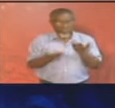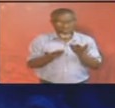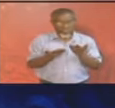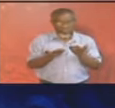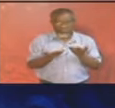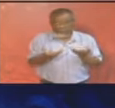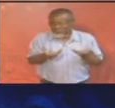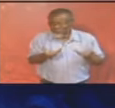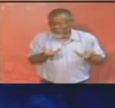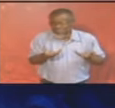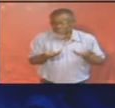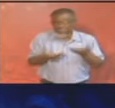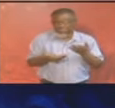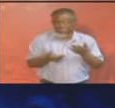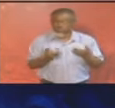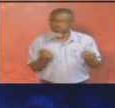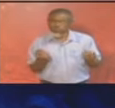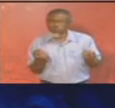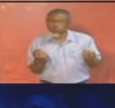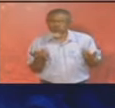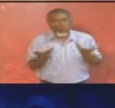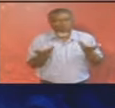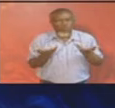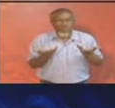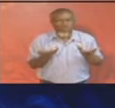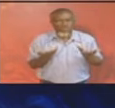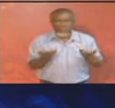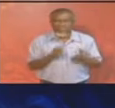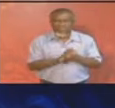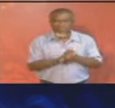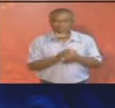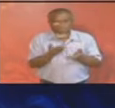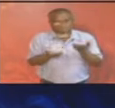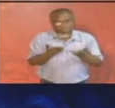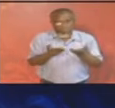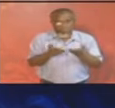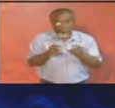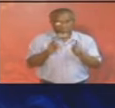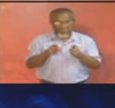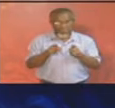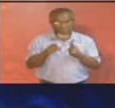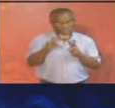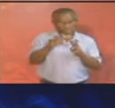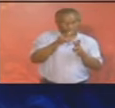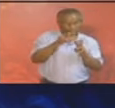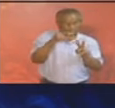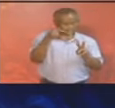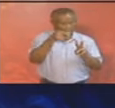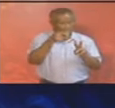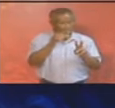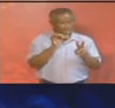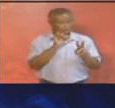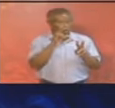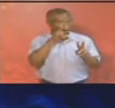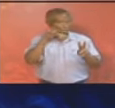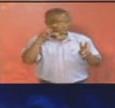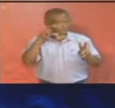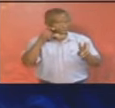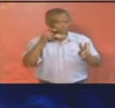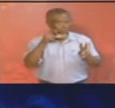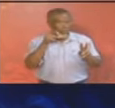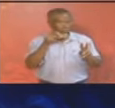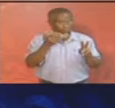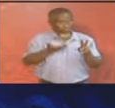or the person that they contracted from doesn't wear a mask? Is there anything that the ministry has found out